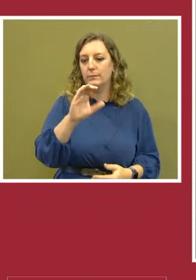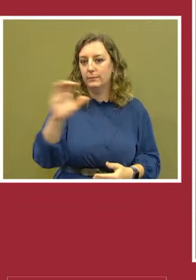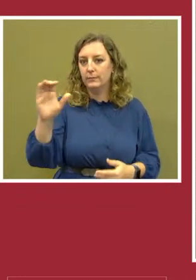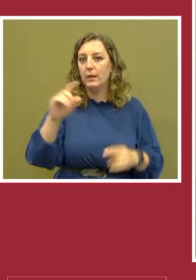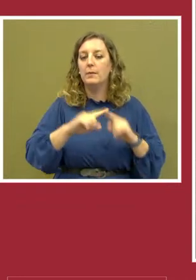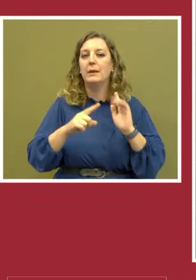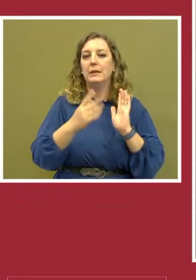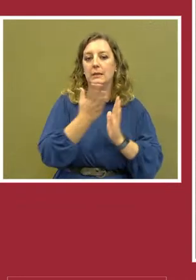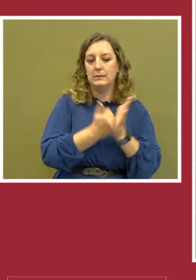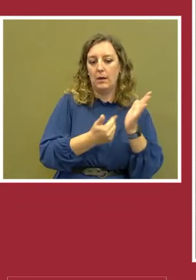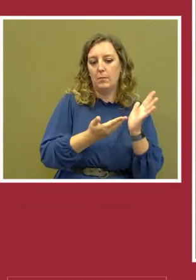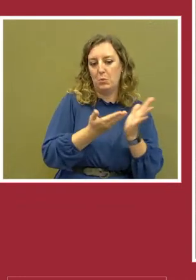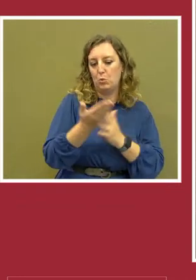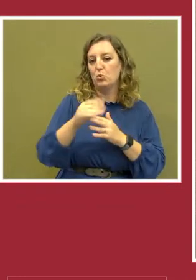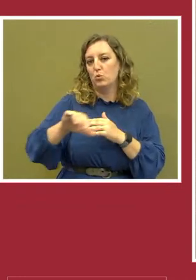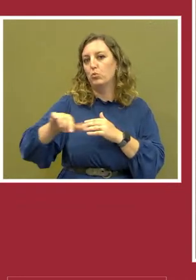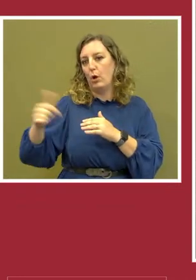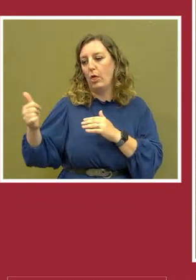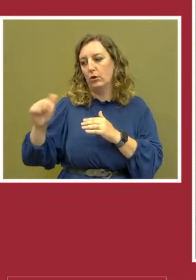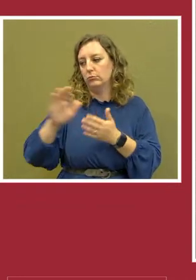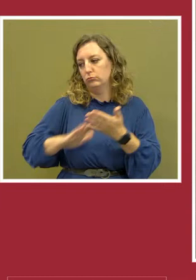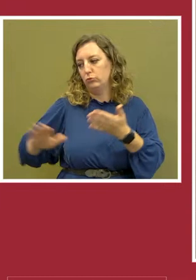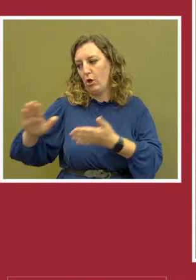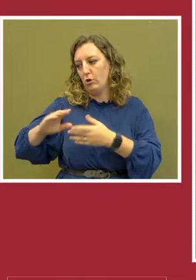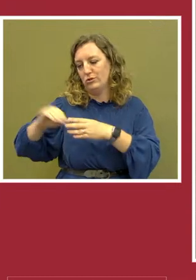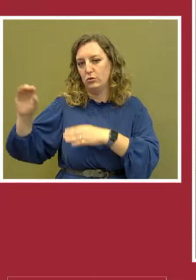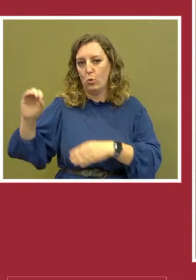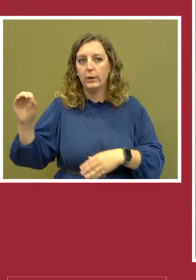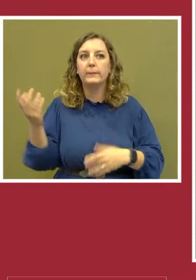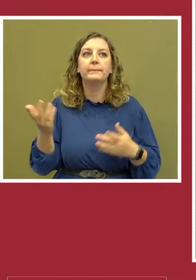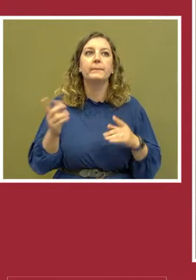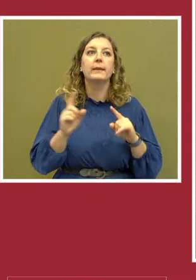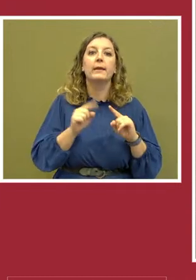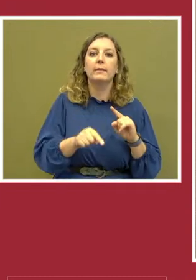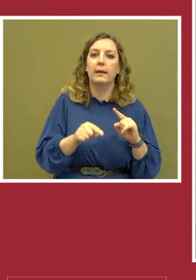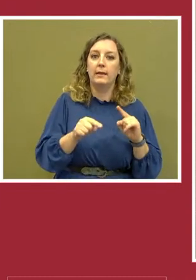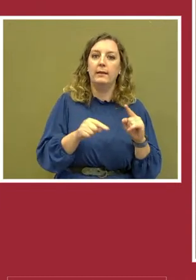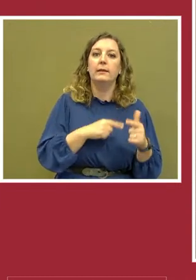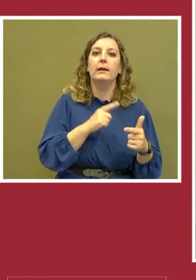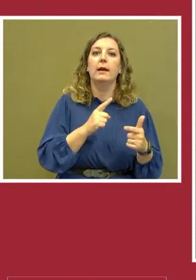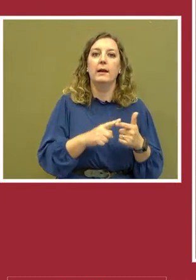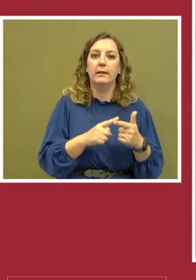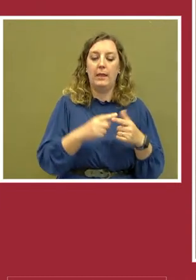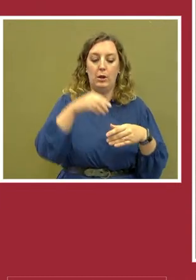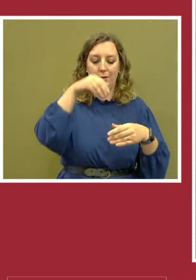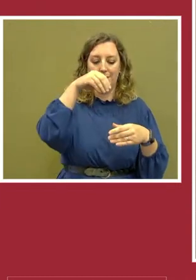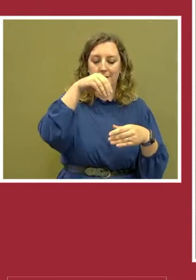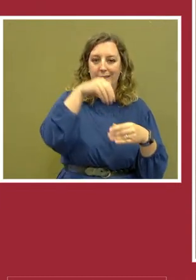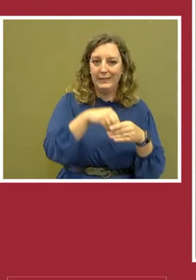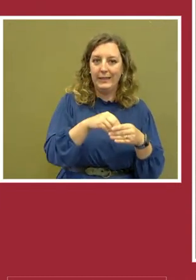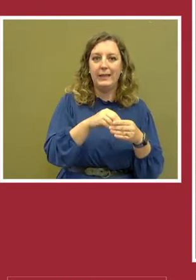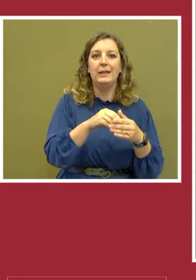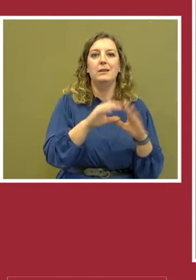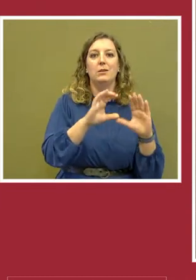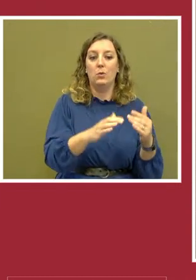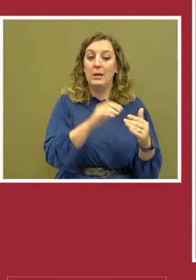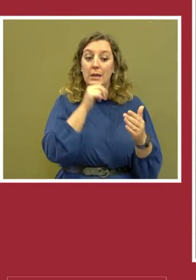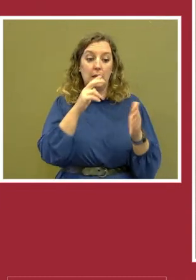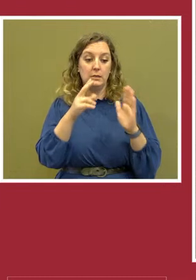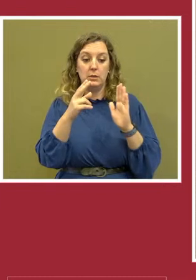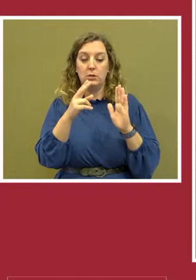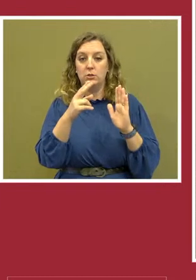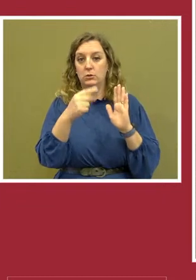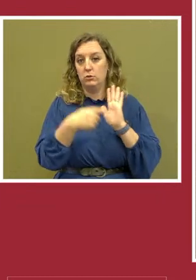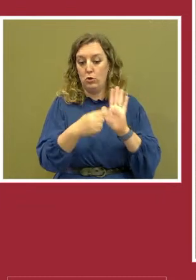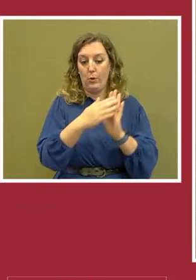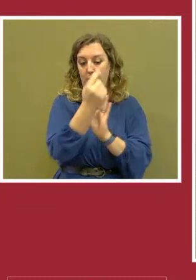but some courses through other community colleges around Oregon, they are then in the course. It doesn't show up on a transcript as, oh,